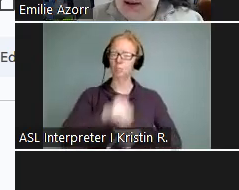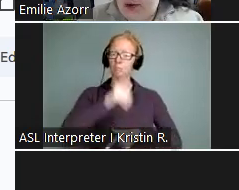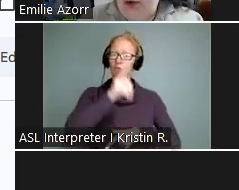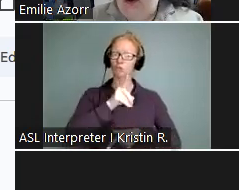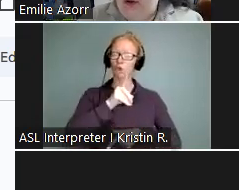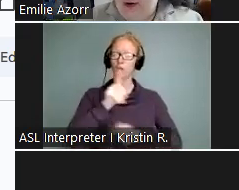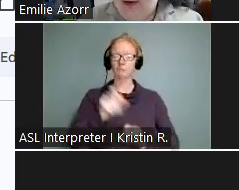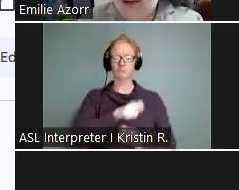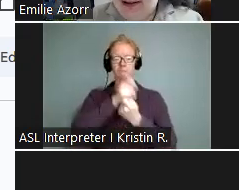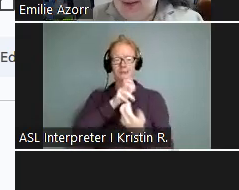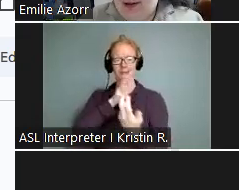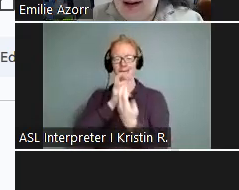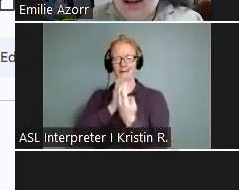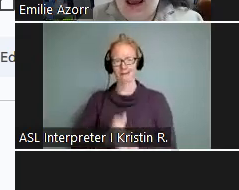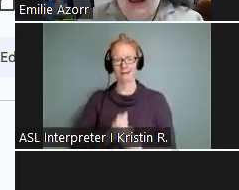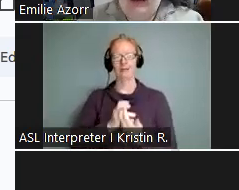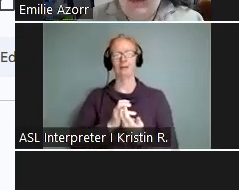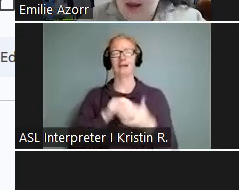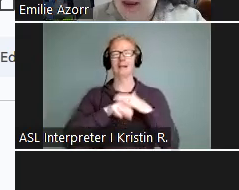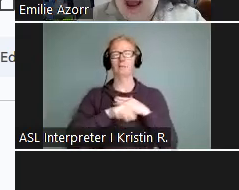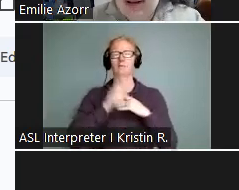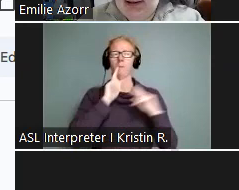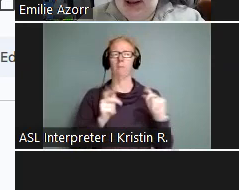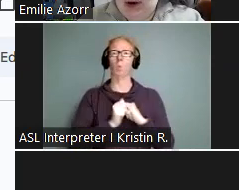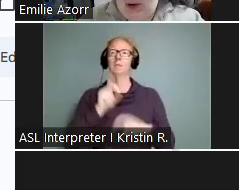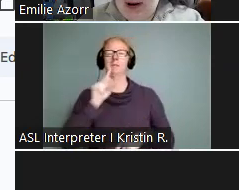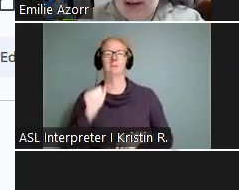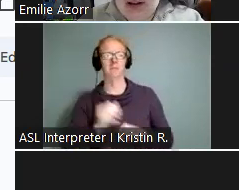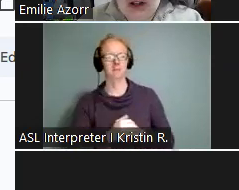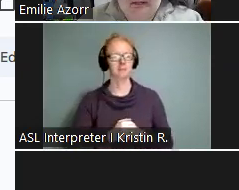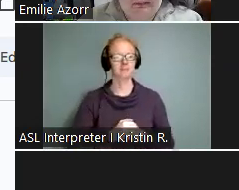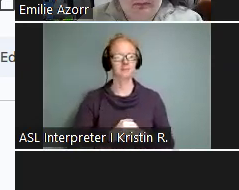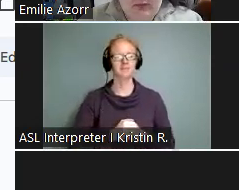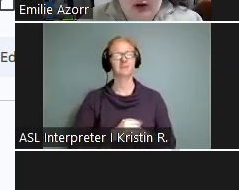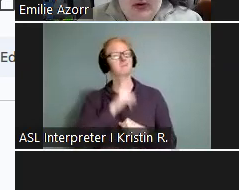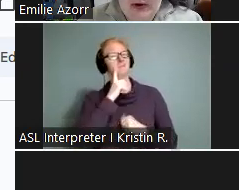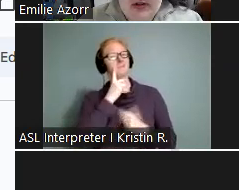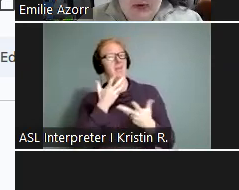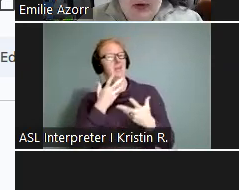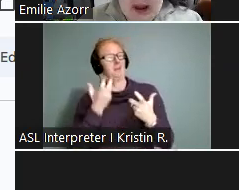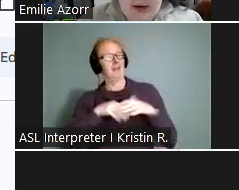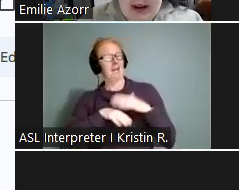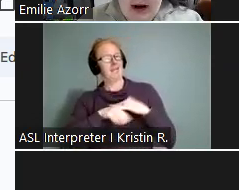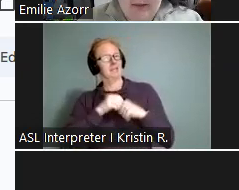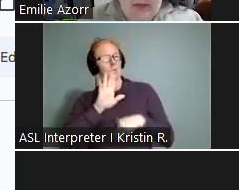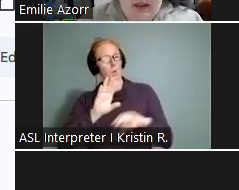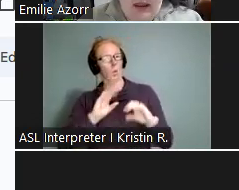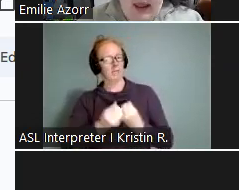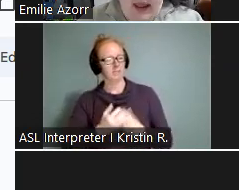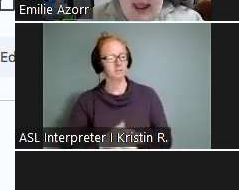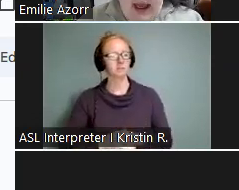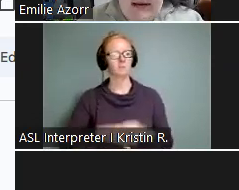they're accessible for folks with disabilities that may be accessing your organization. So we're going to scroll down